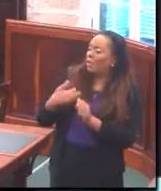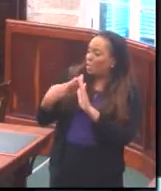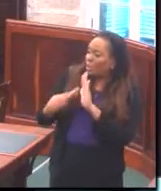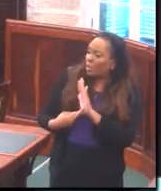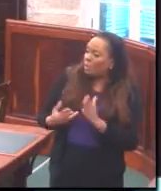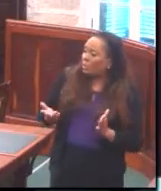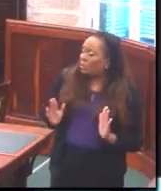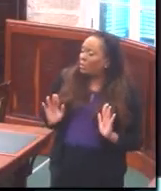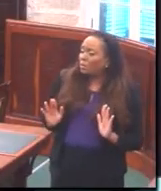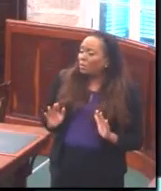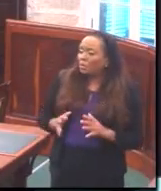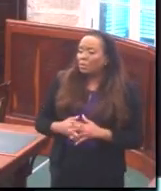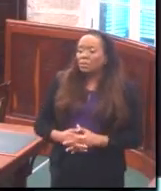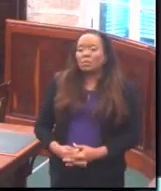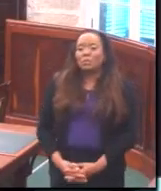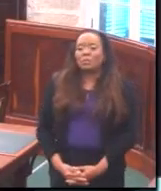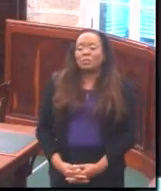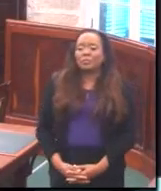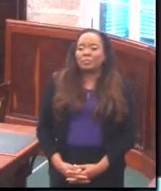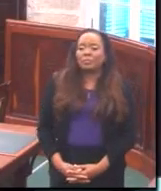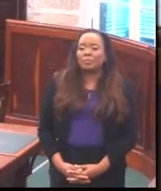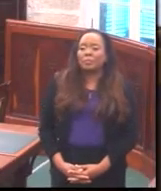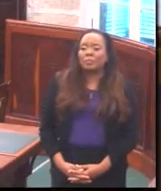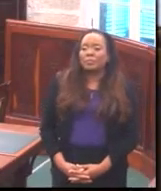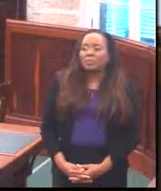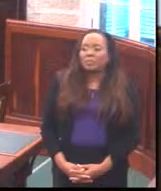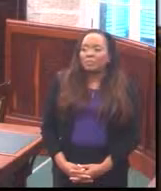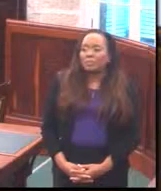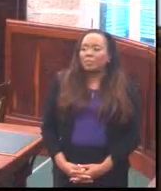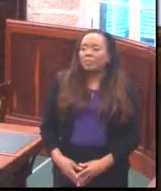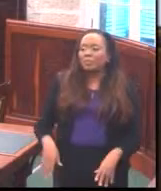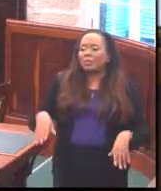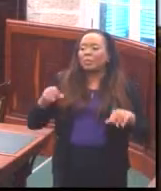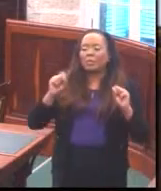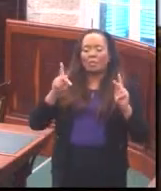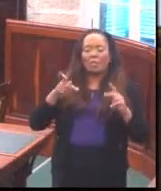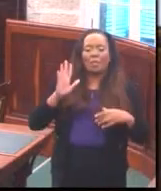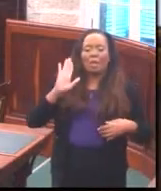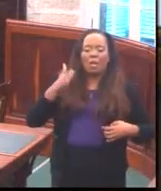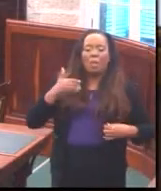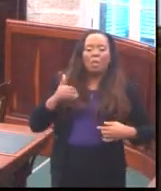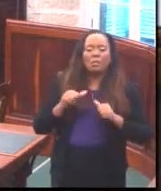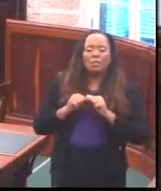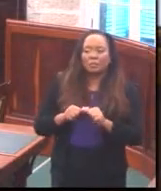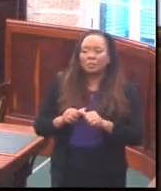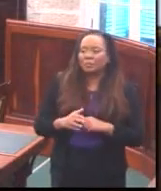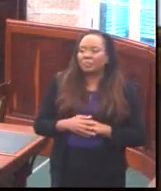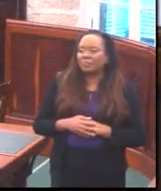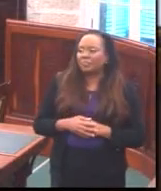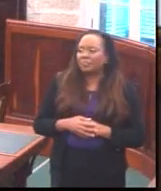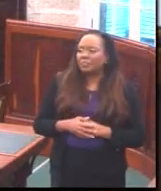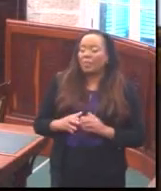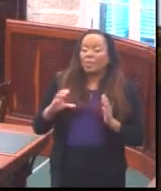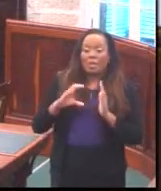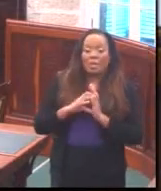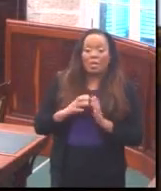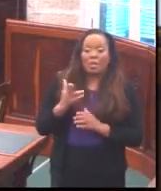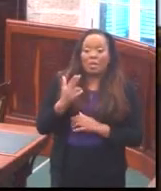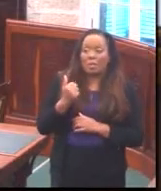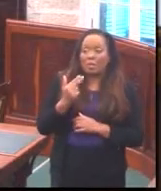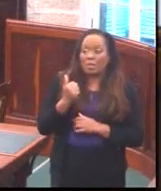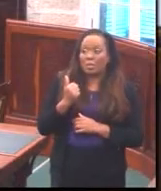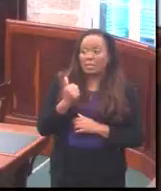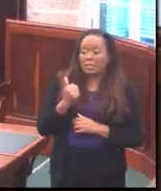orders. Well, then let my adherence please you, sir. We come to clause 13, subclause